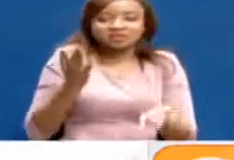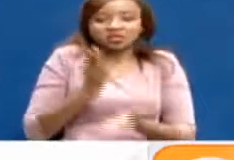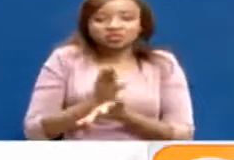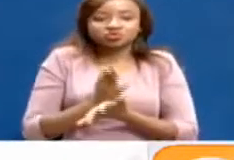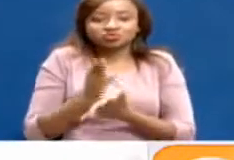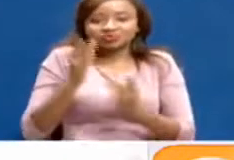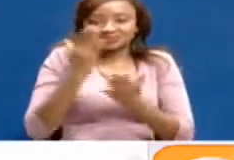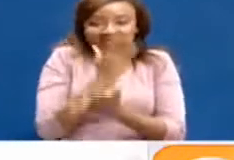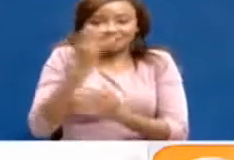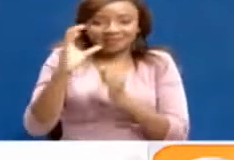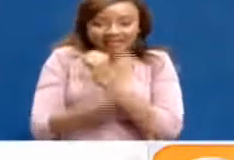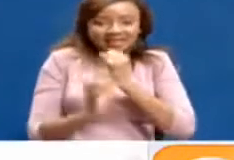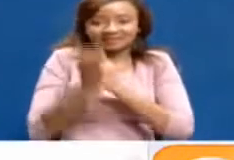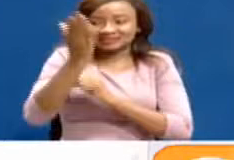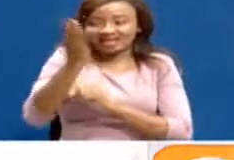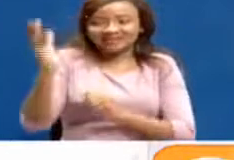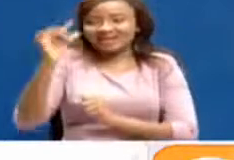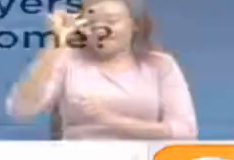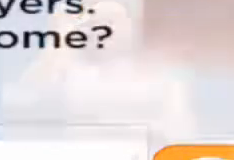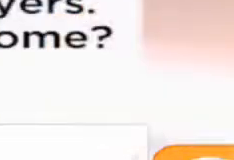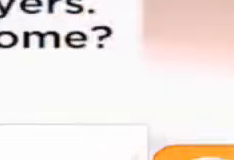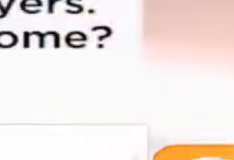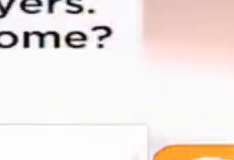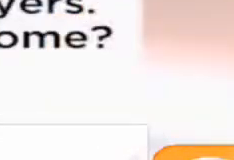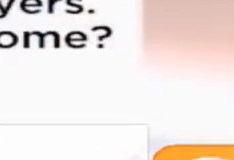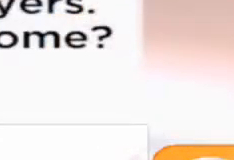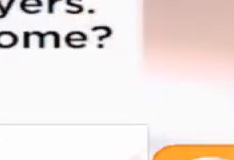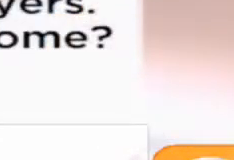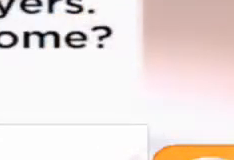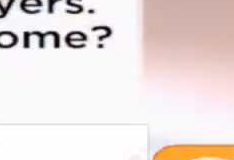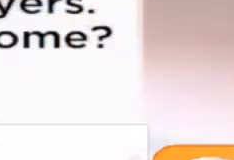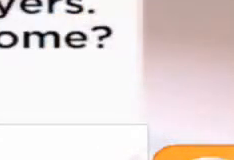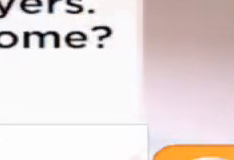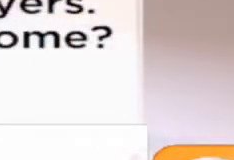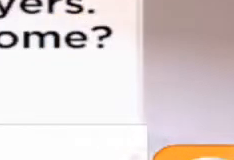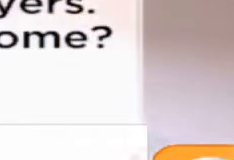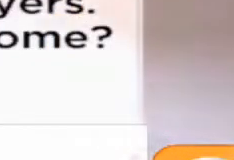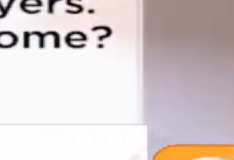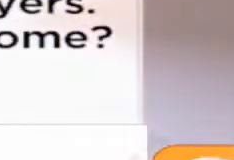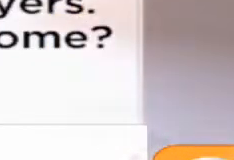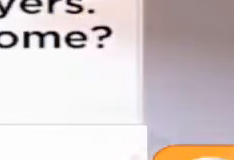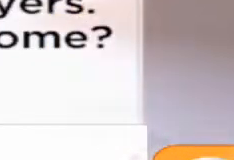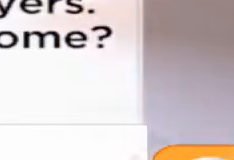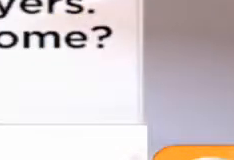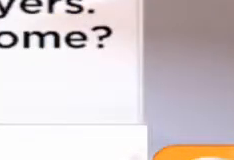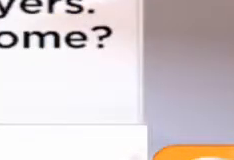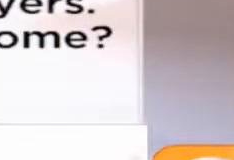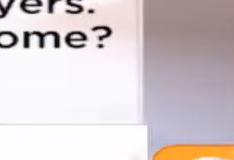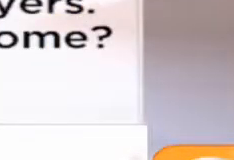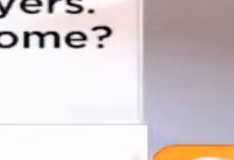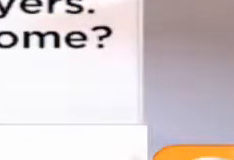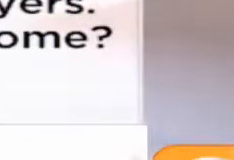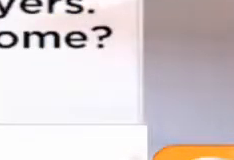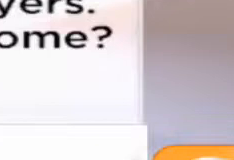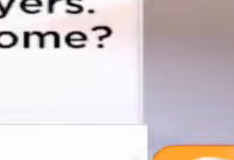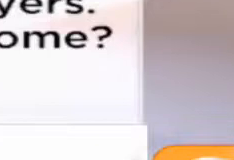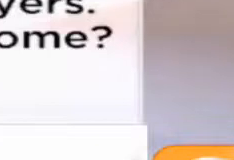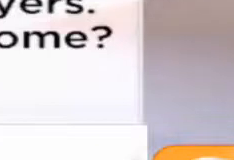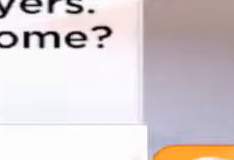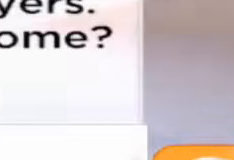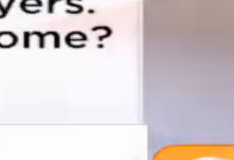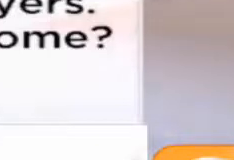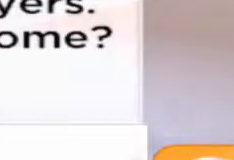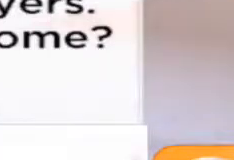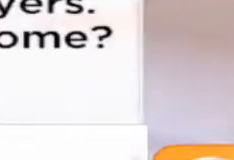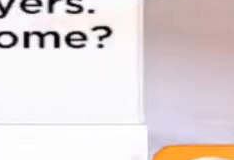referred to, all those governments are supplementing with aid or paying salaries on behalf of employers. How can someone